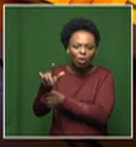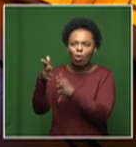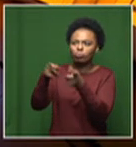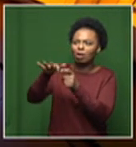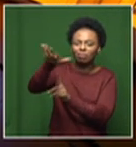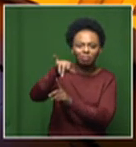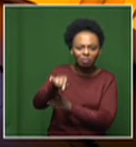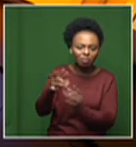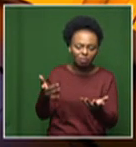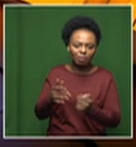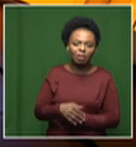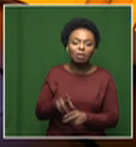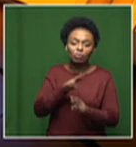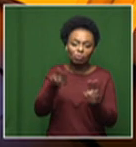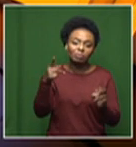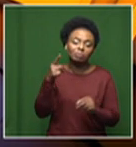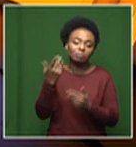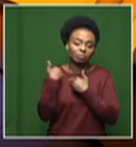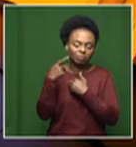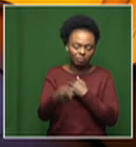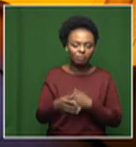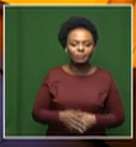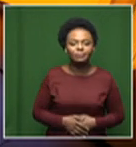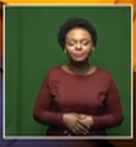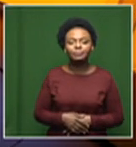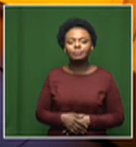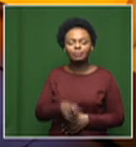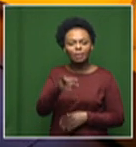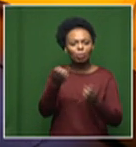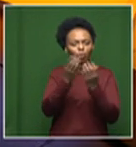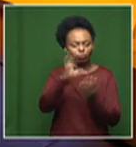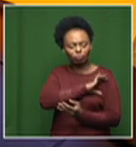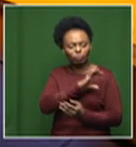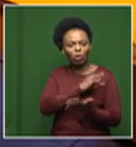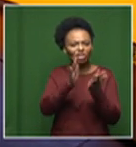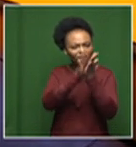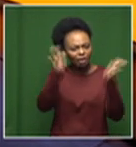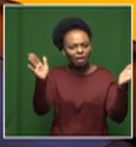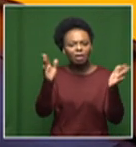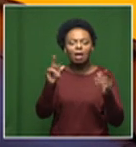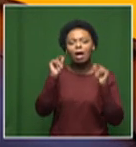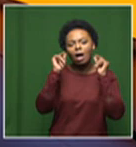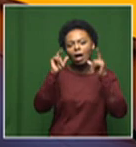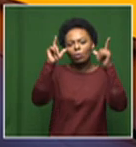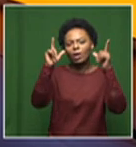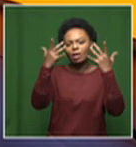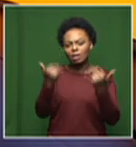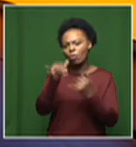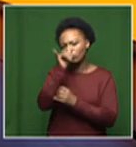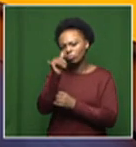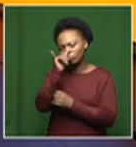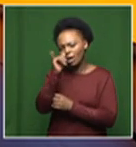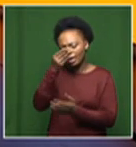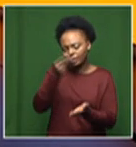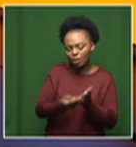the users, the merchants, the consumers in general are actually aware and safe from cyber criminals when it comes to using the